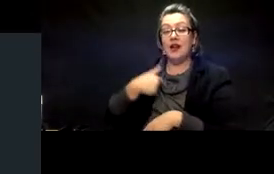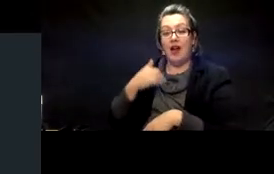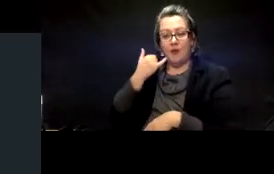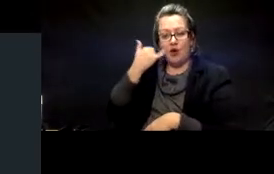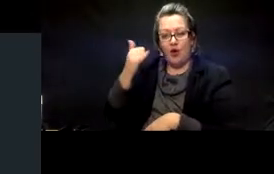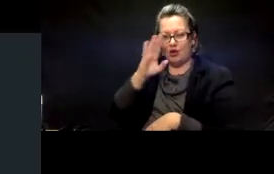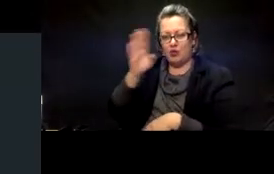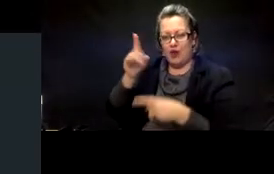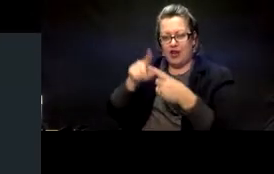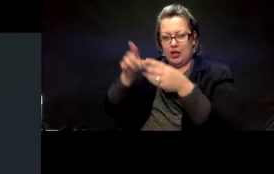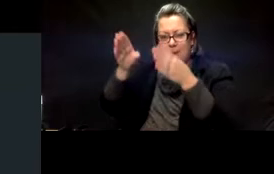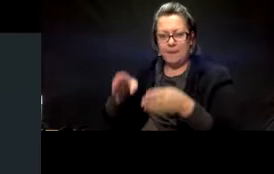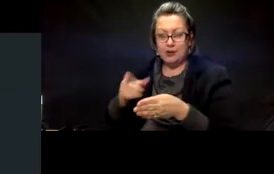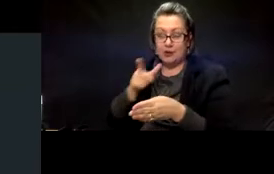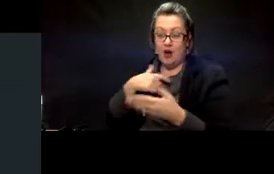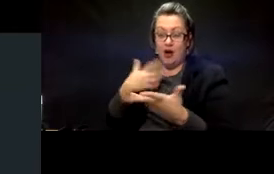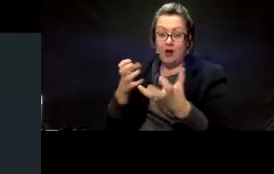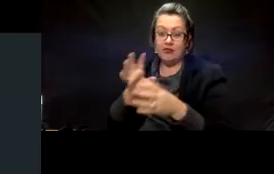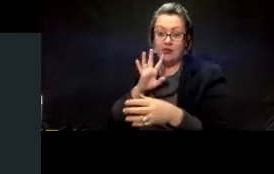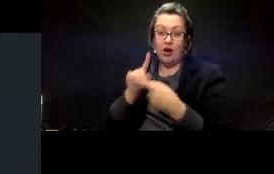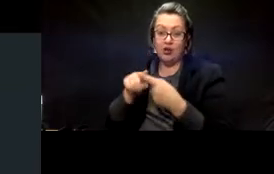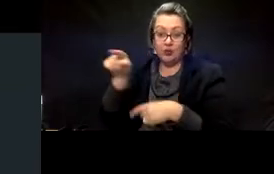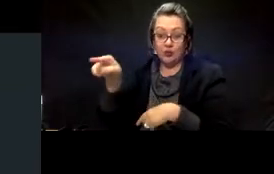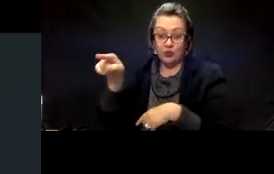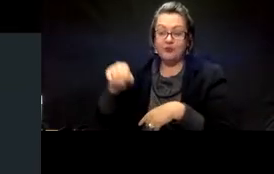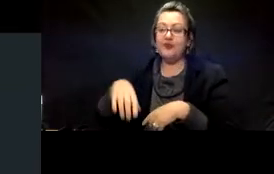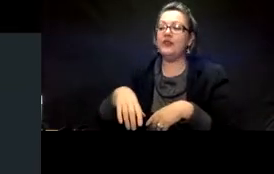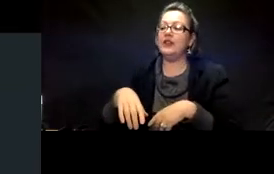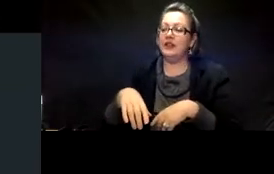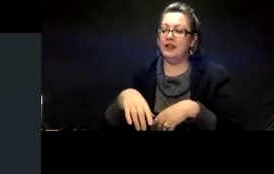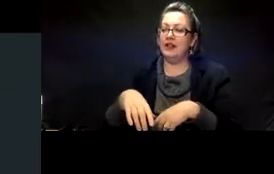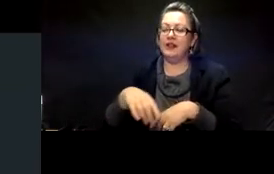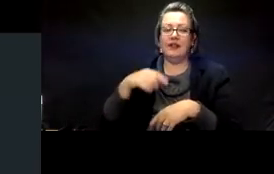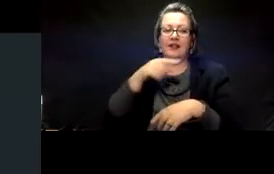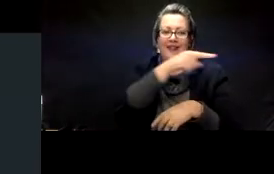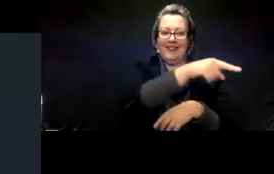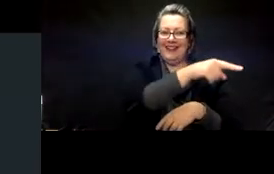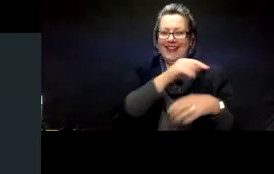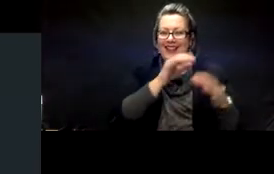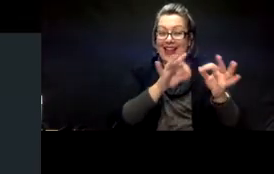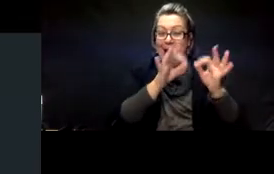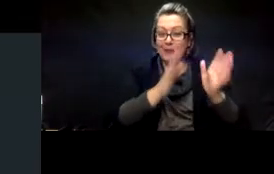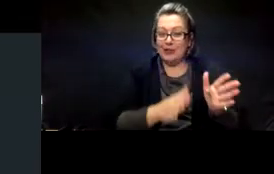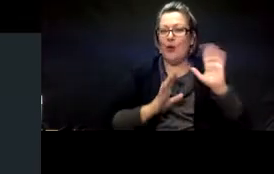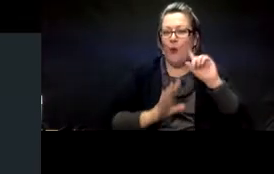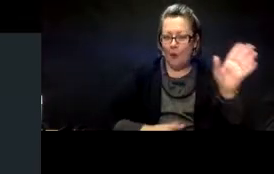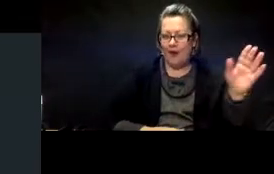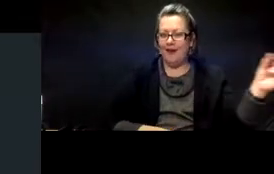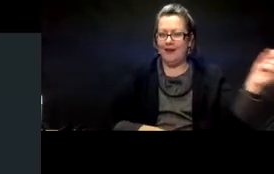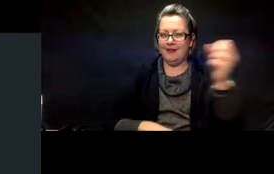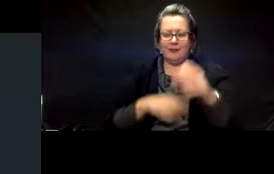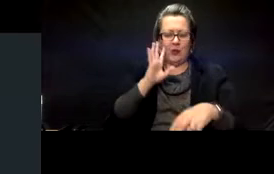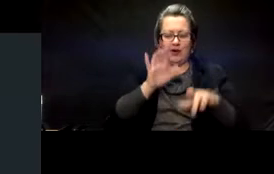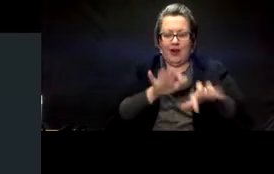gets a captionist on the line. So then I call the person directly who I want to speak with. And